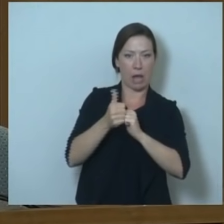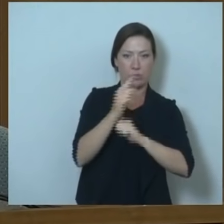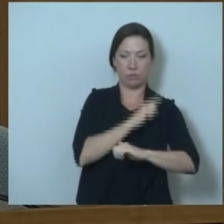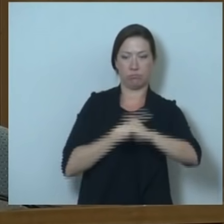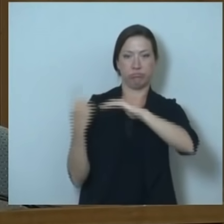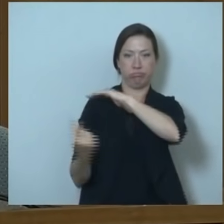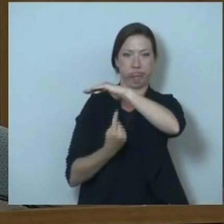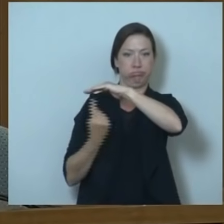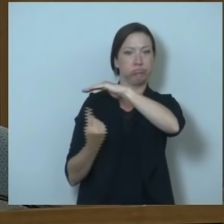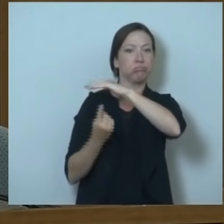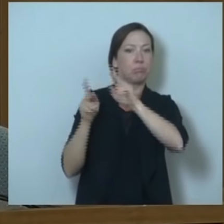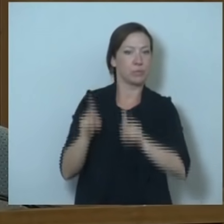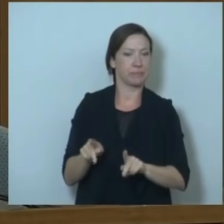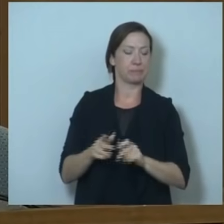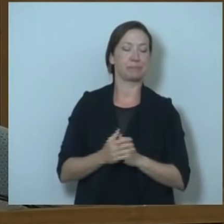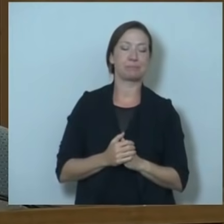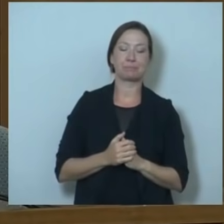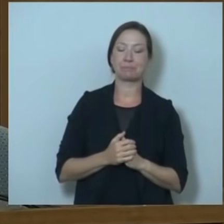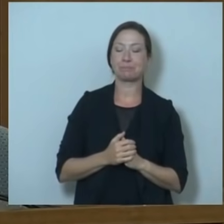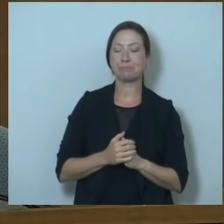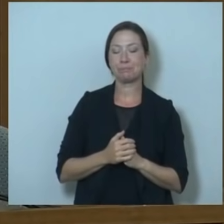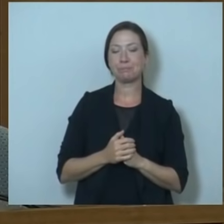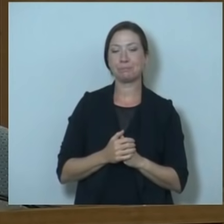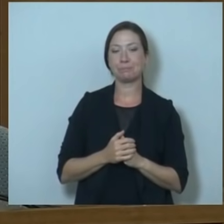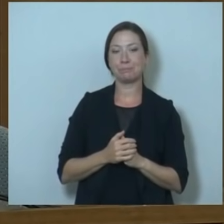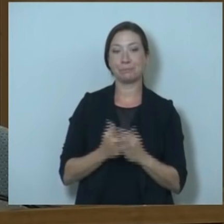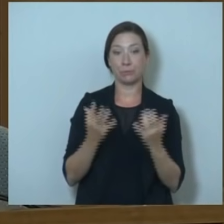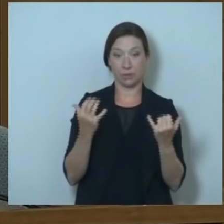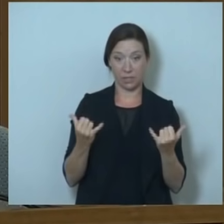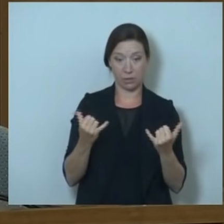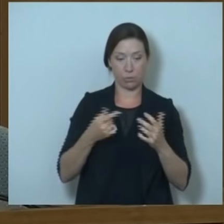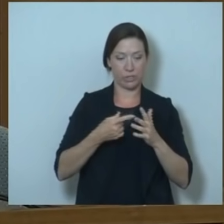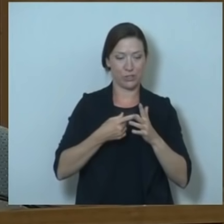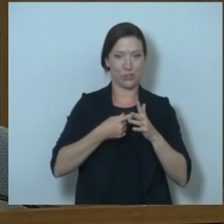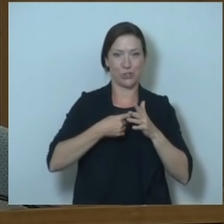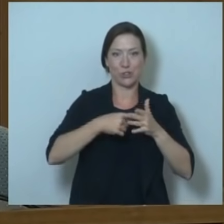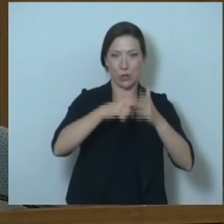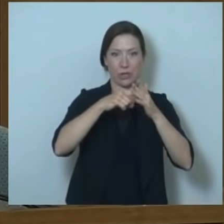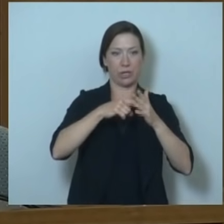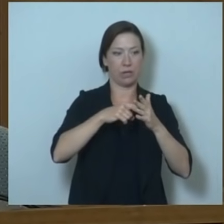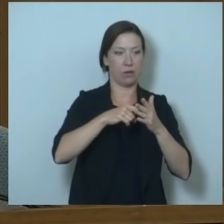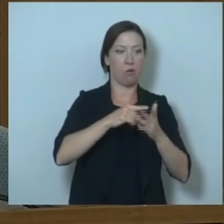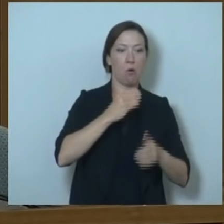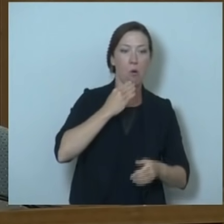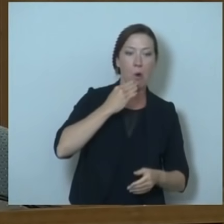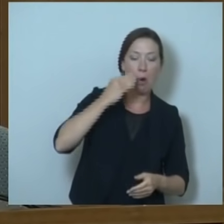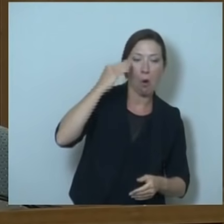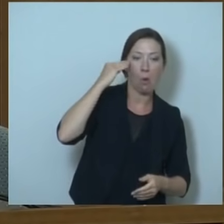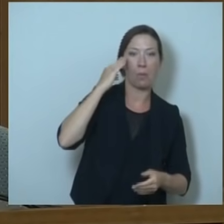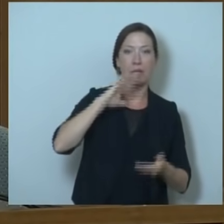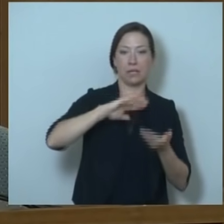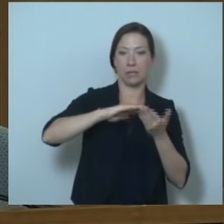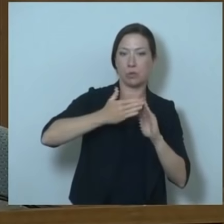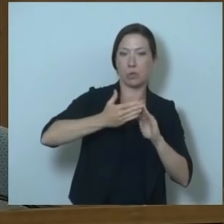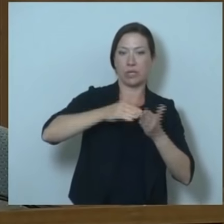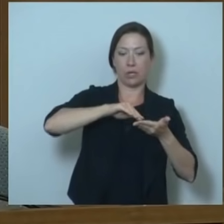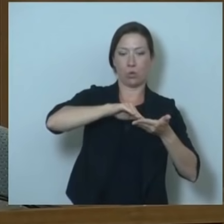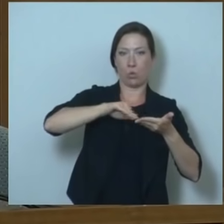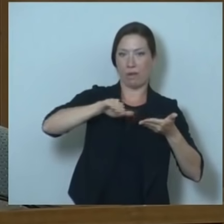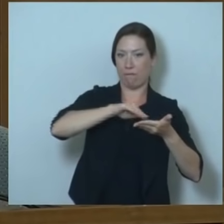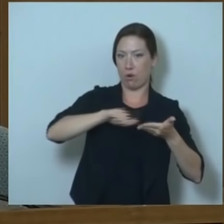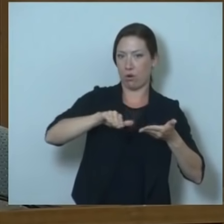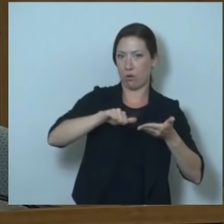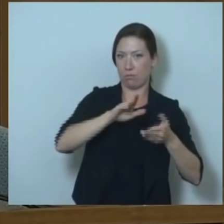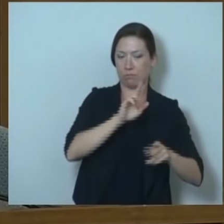We are beginning a careful and deliberate testing of our home and community-based waiver population. We have 5,000